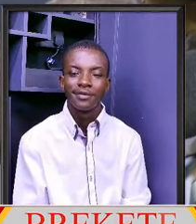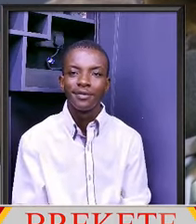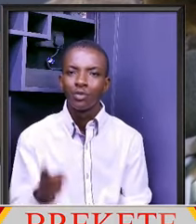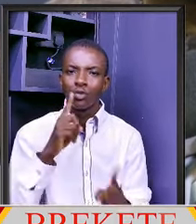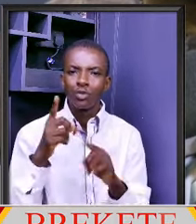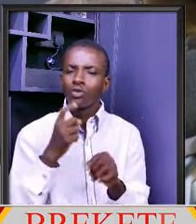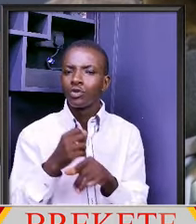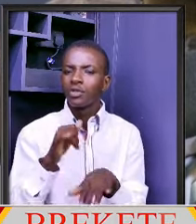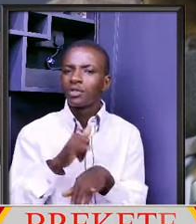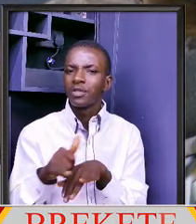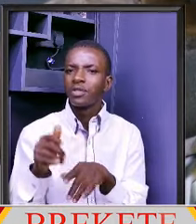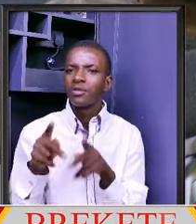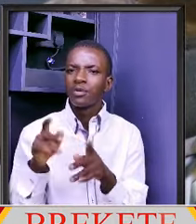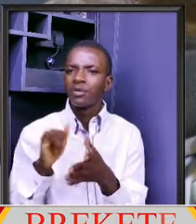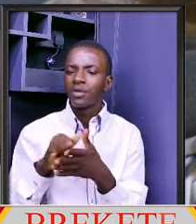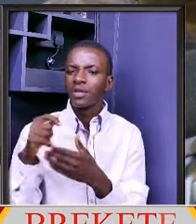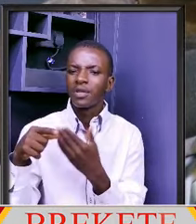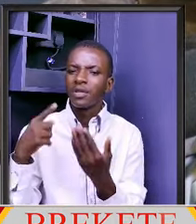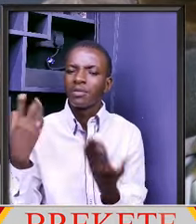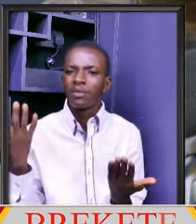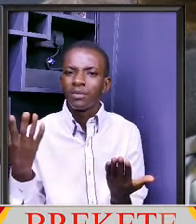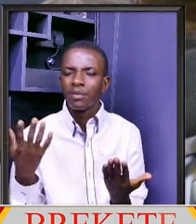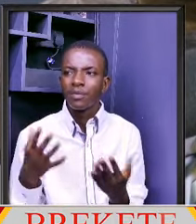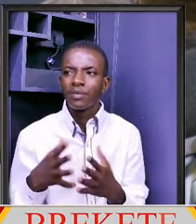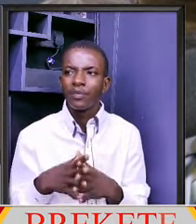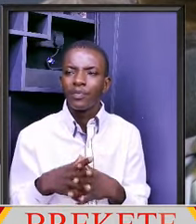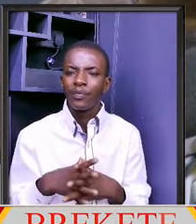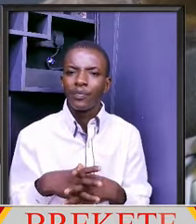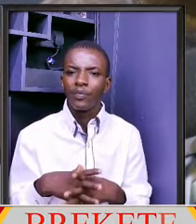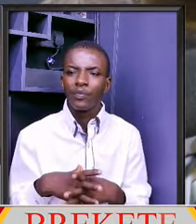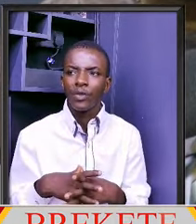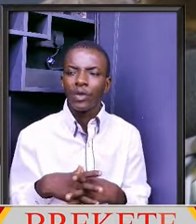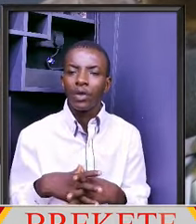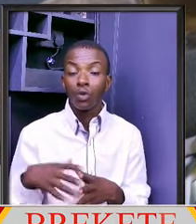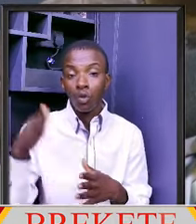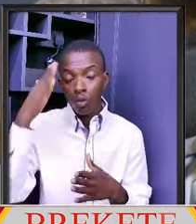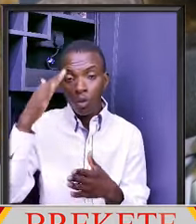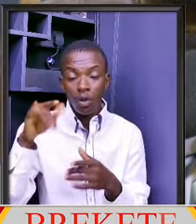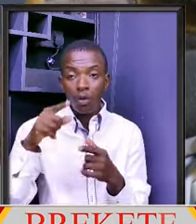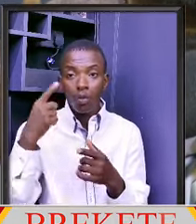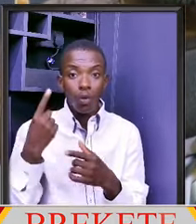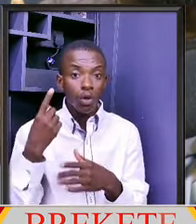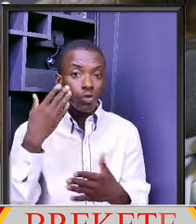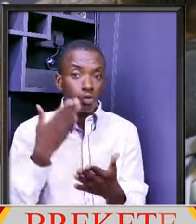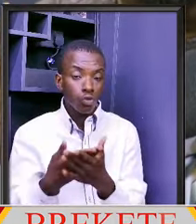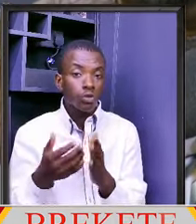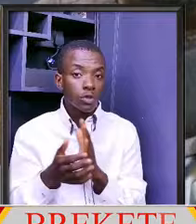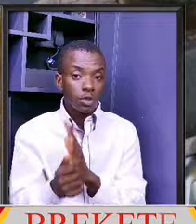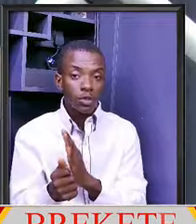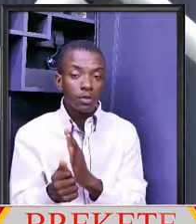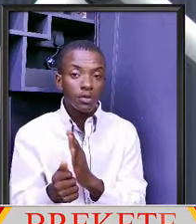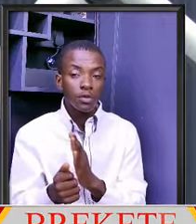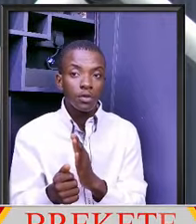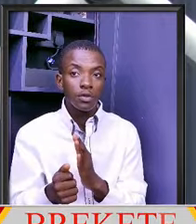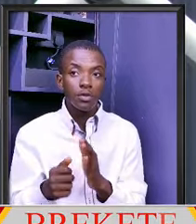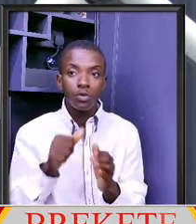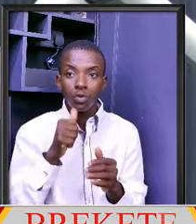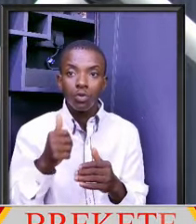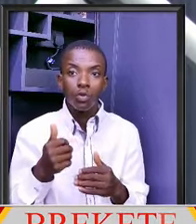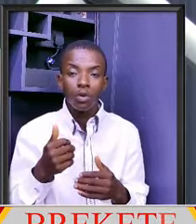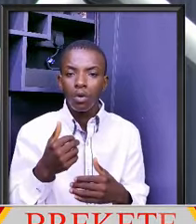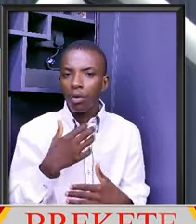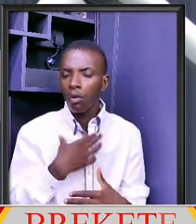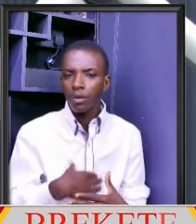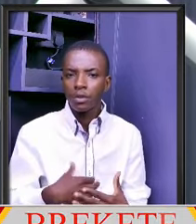People could just deceive people where they are around them. You sabi one good skill, you no go day